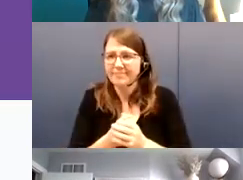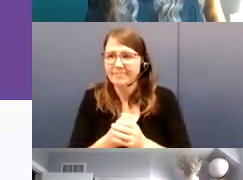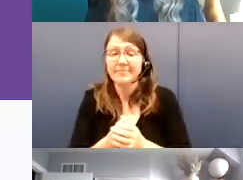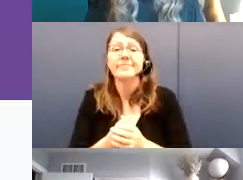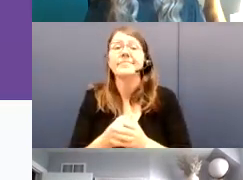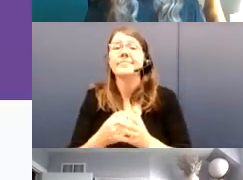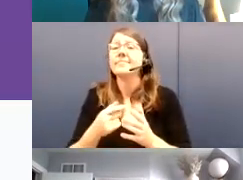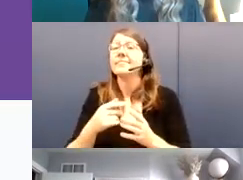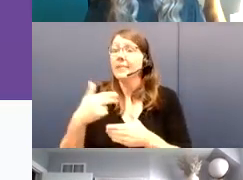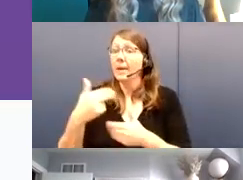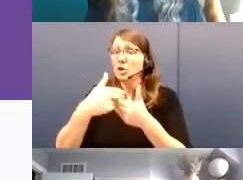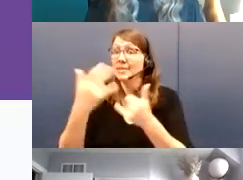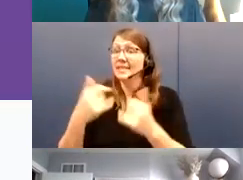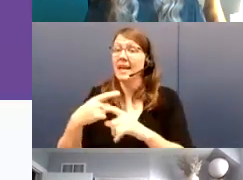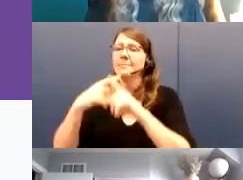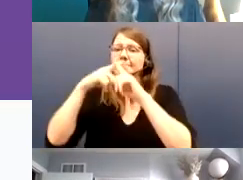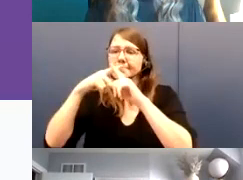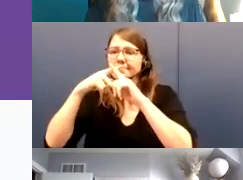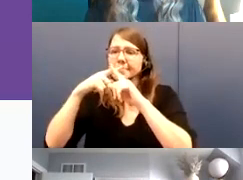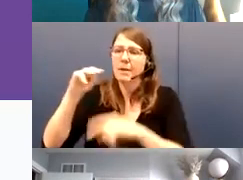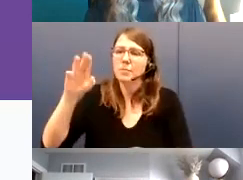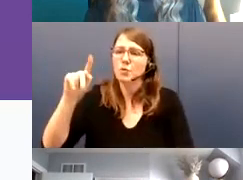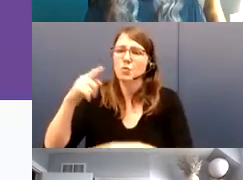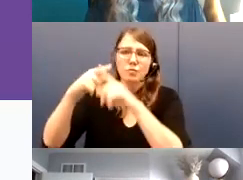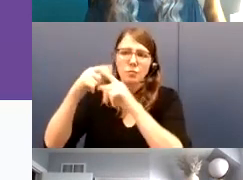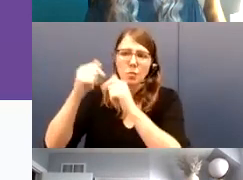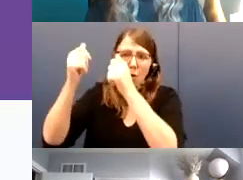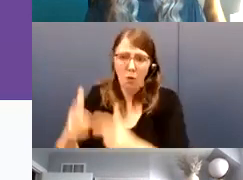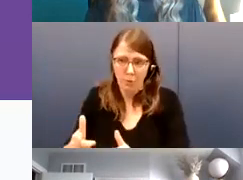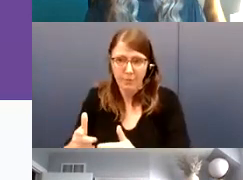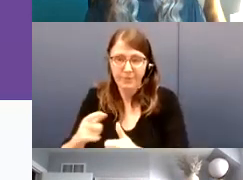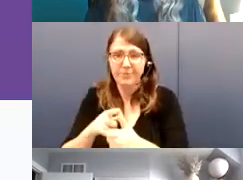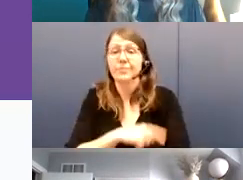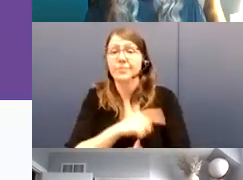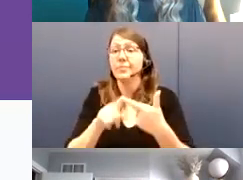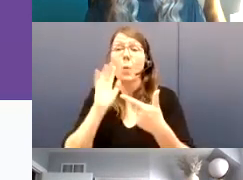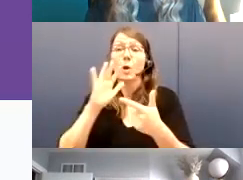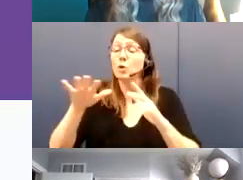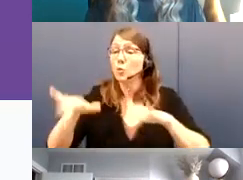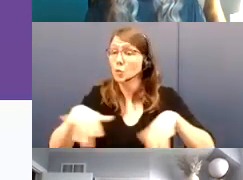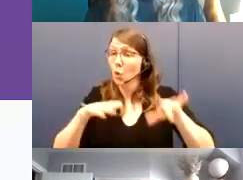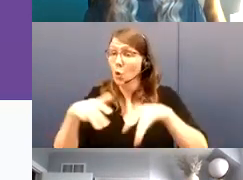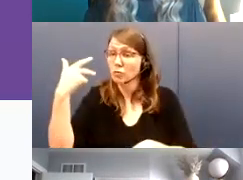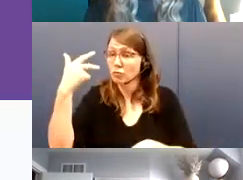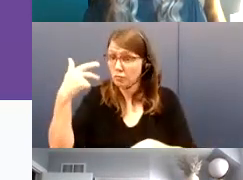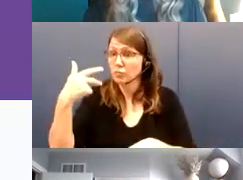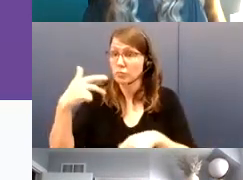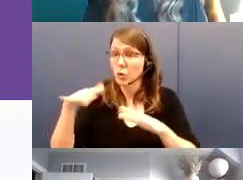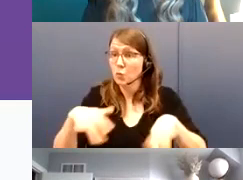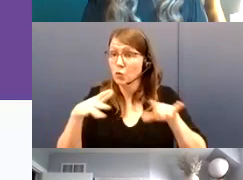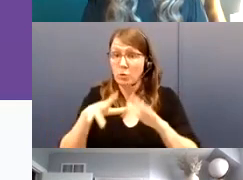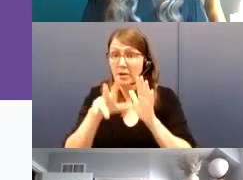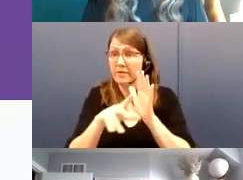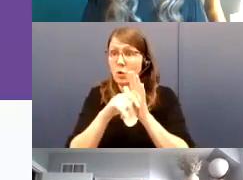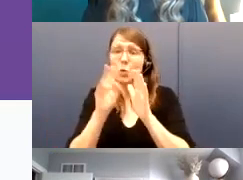muted during the webinar. Of course, as always, we provide a recording which will be available on our website